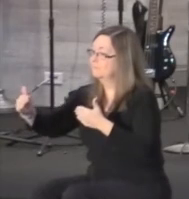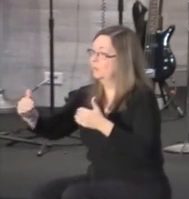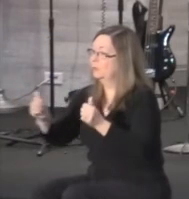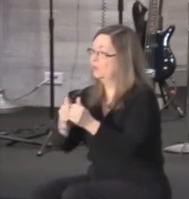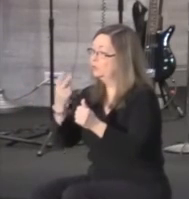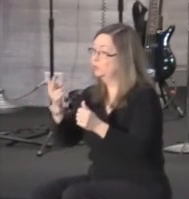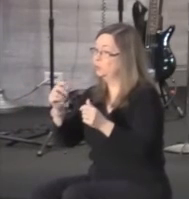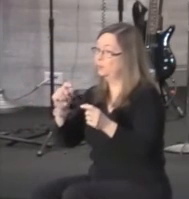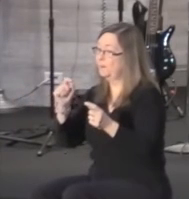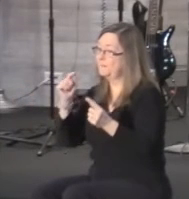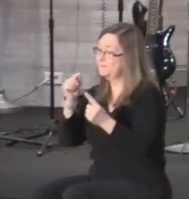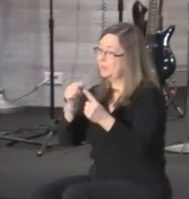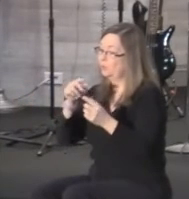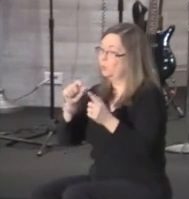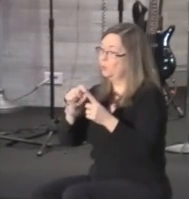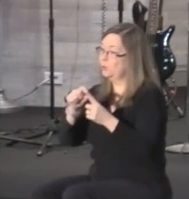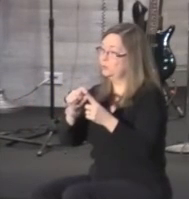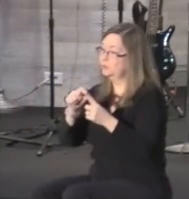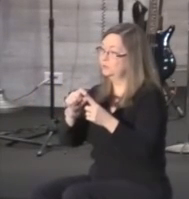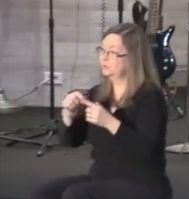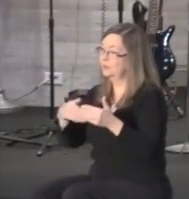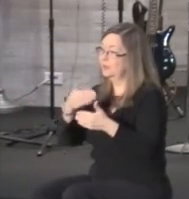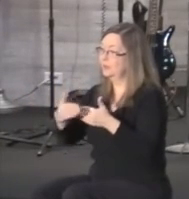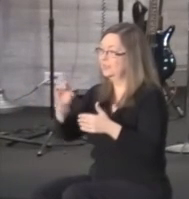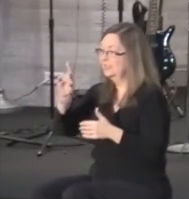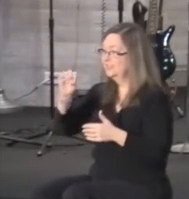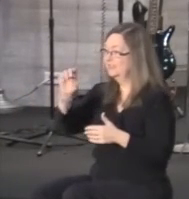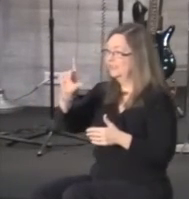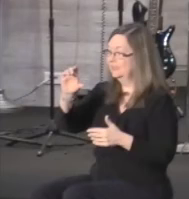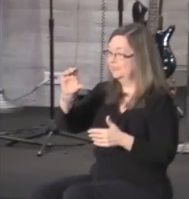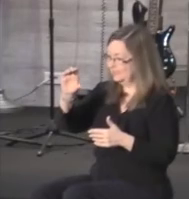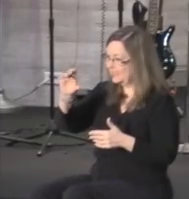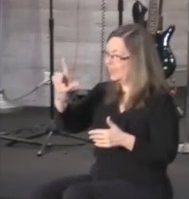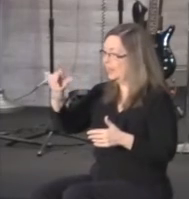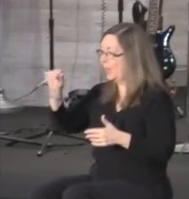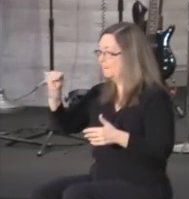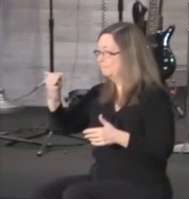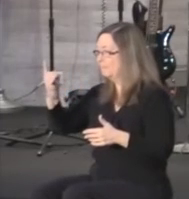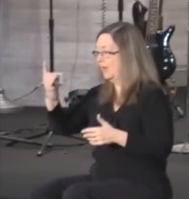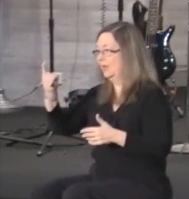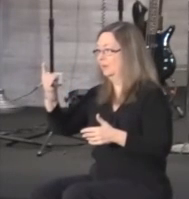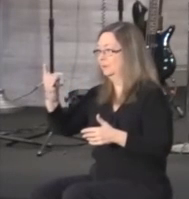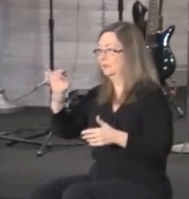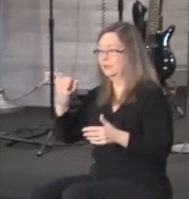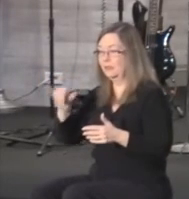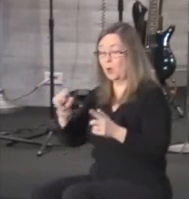key words in our text. The next word is dekomai. That's that word.